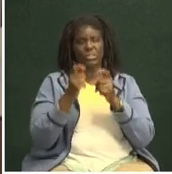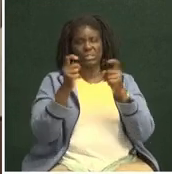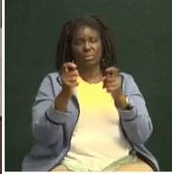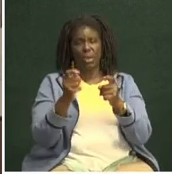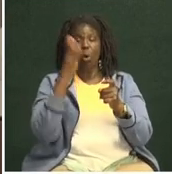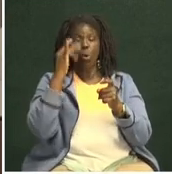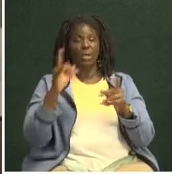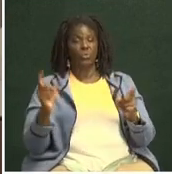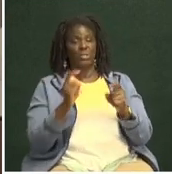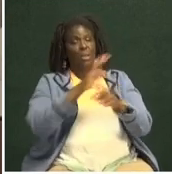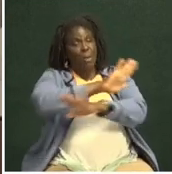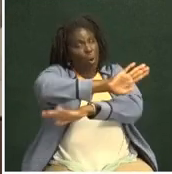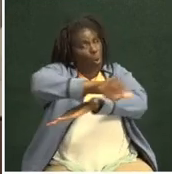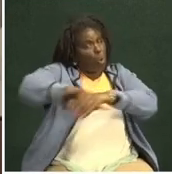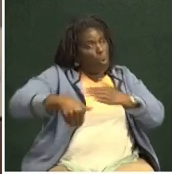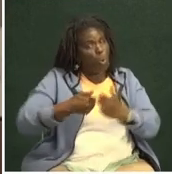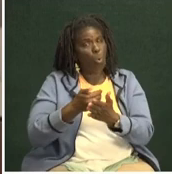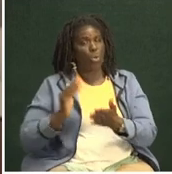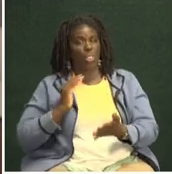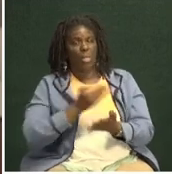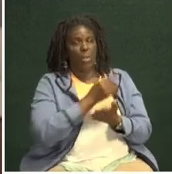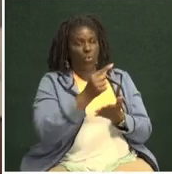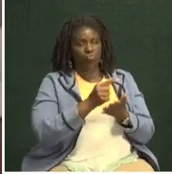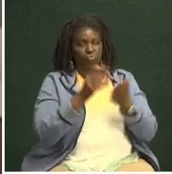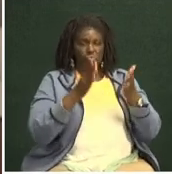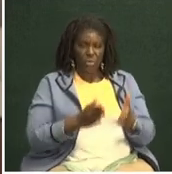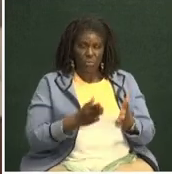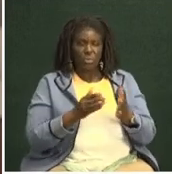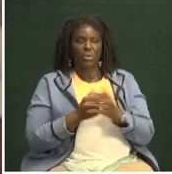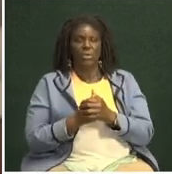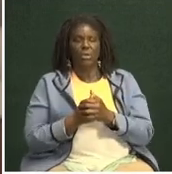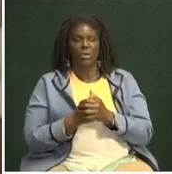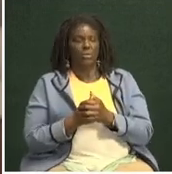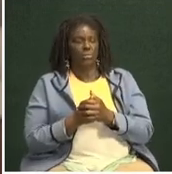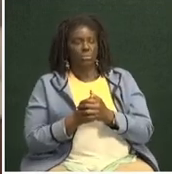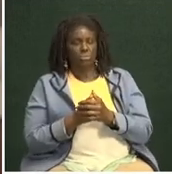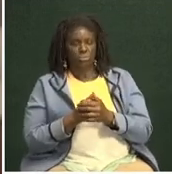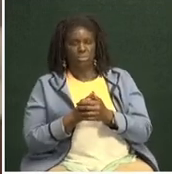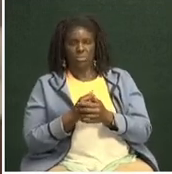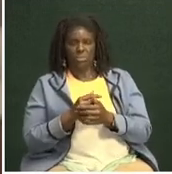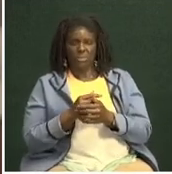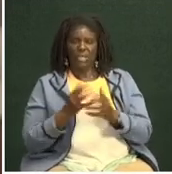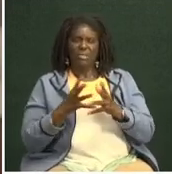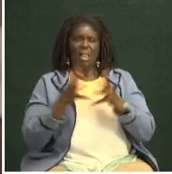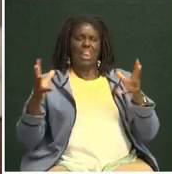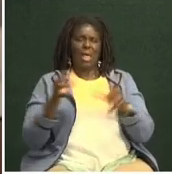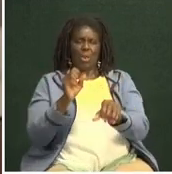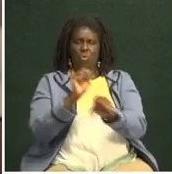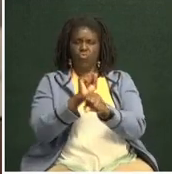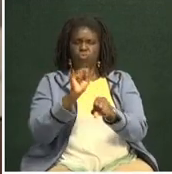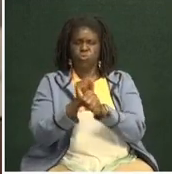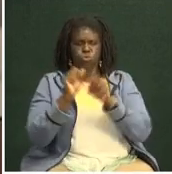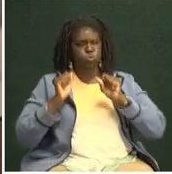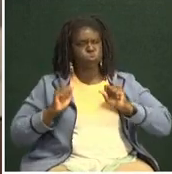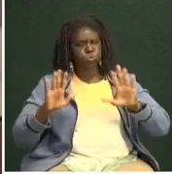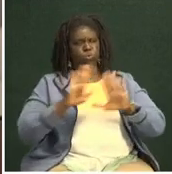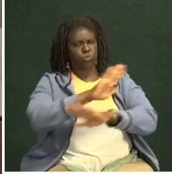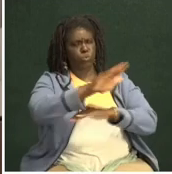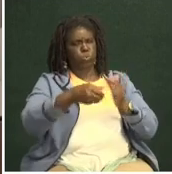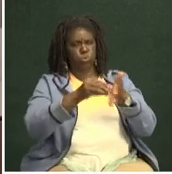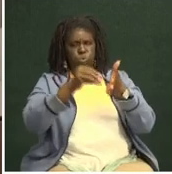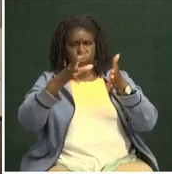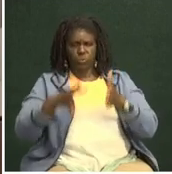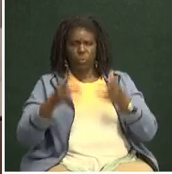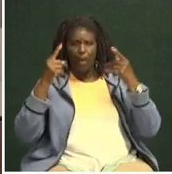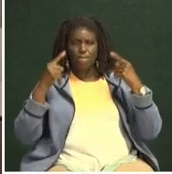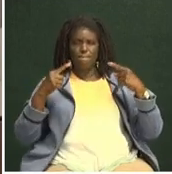to celebrate every graduate's moment. It has taken tremendous effort and sacrifice for each student to reach